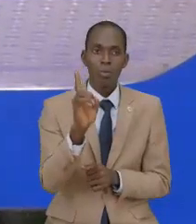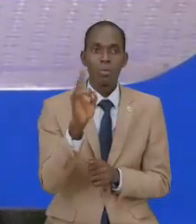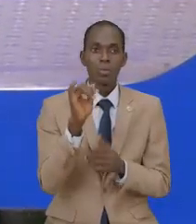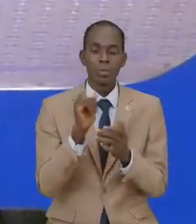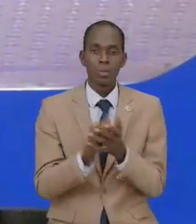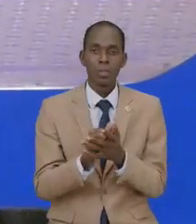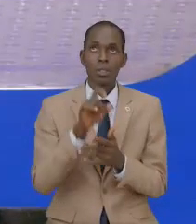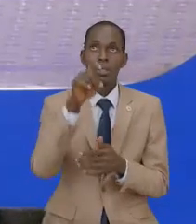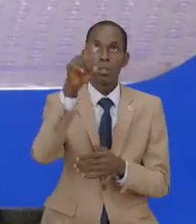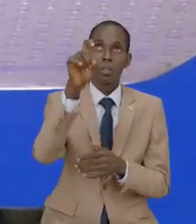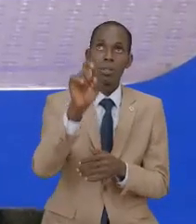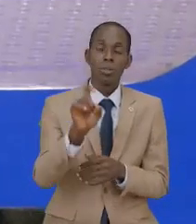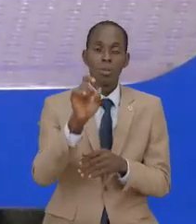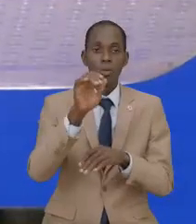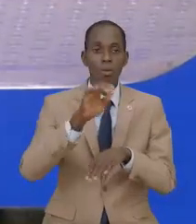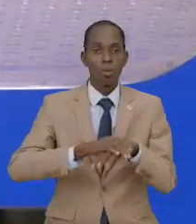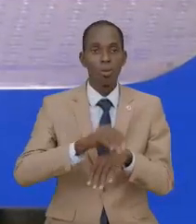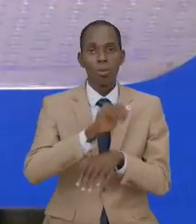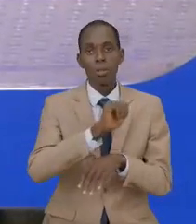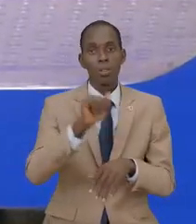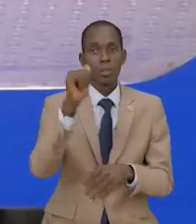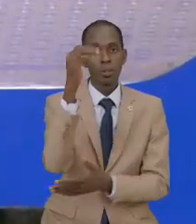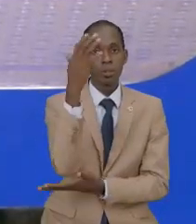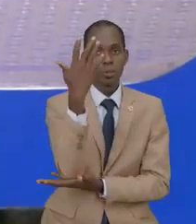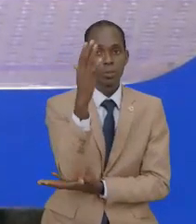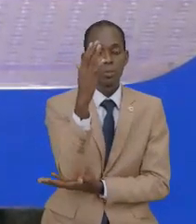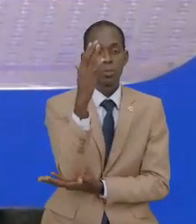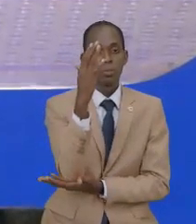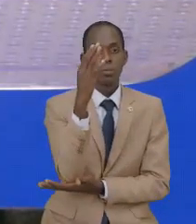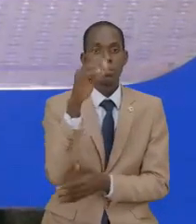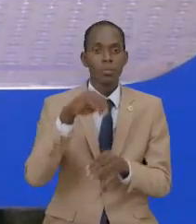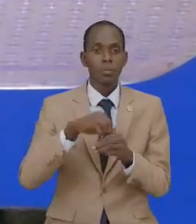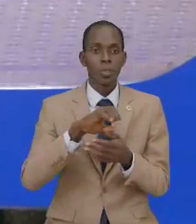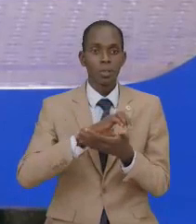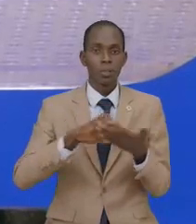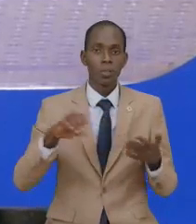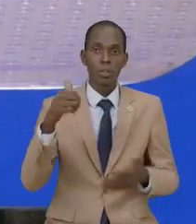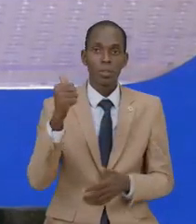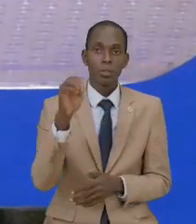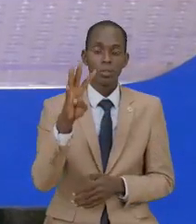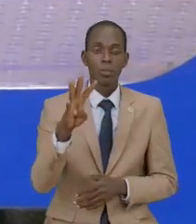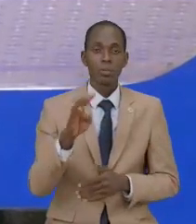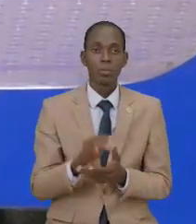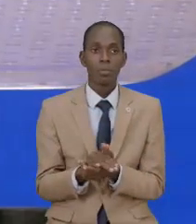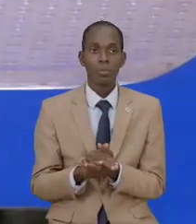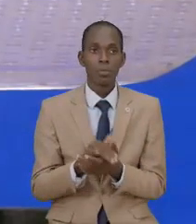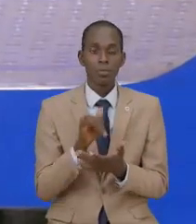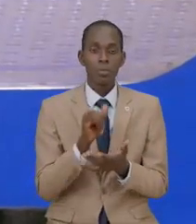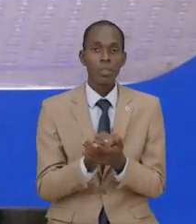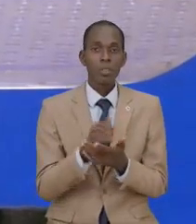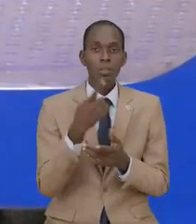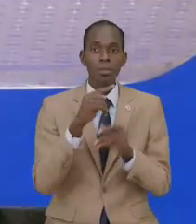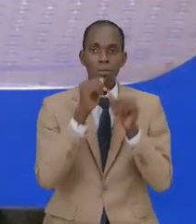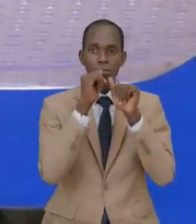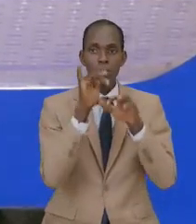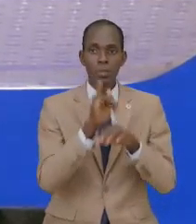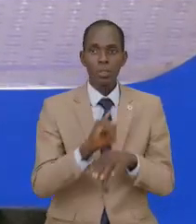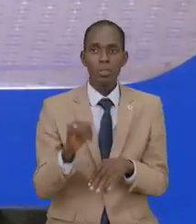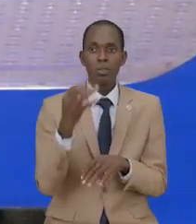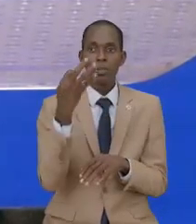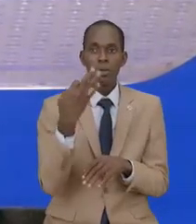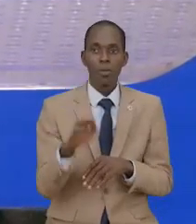that hangeth on a tree. In verse 14, that the blessing